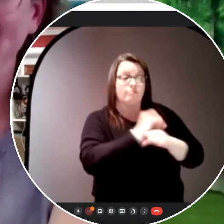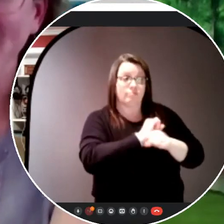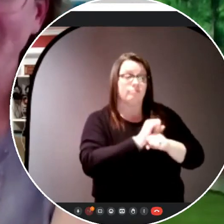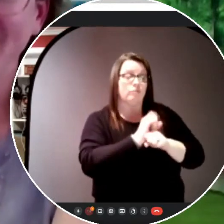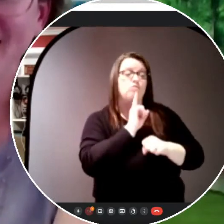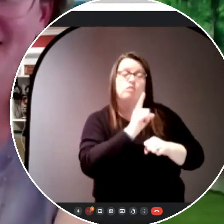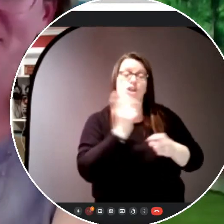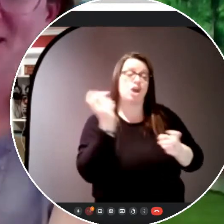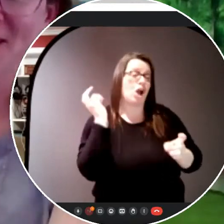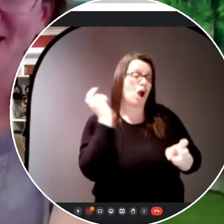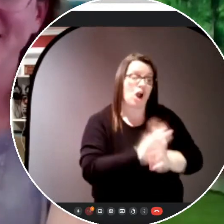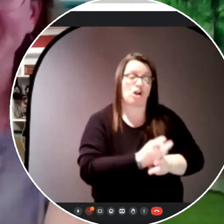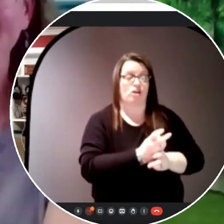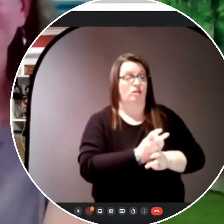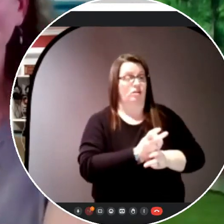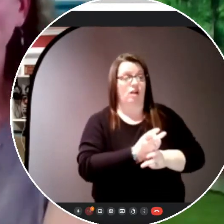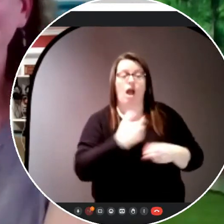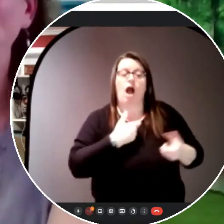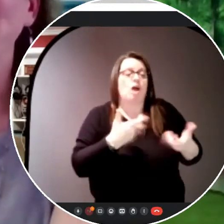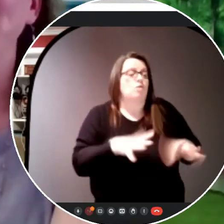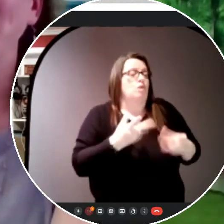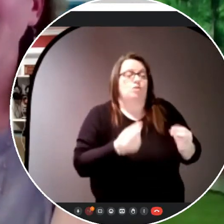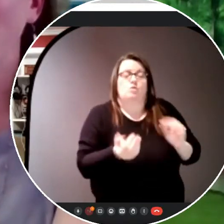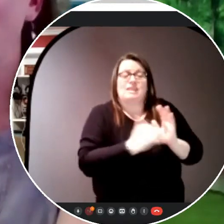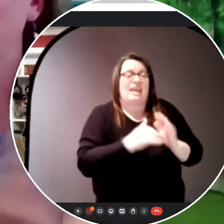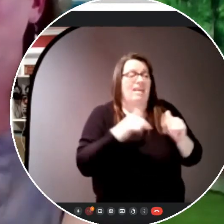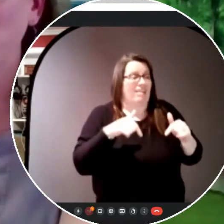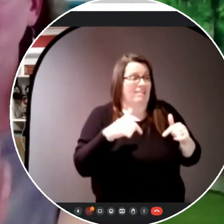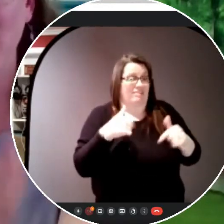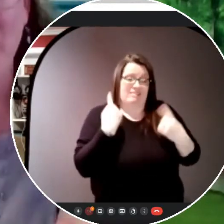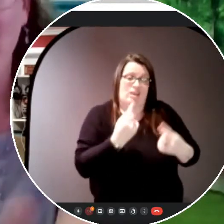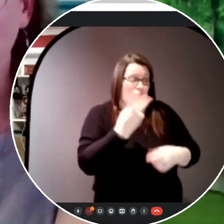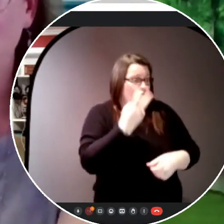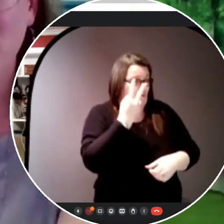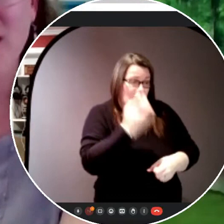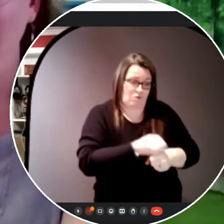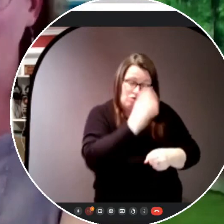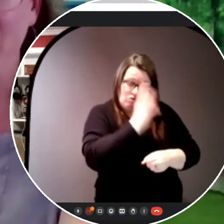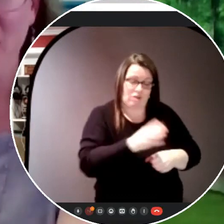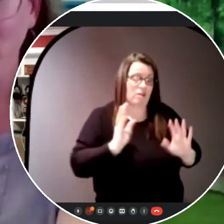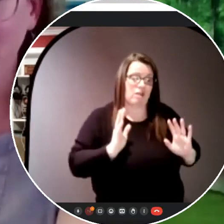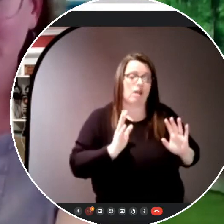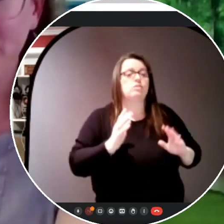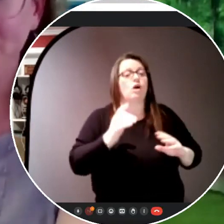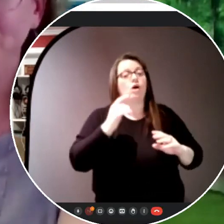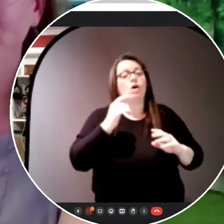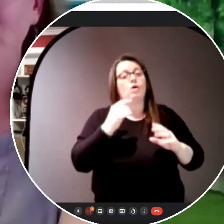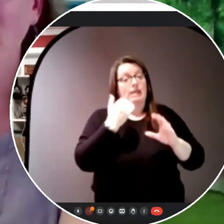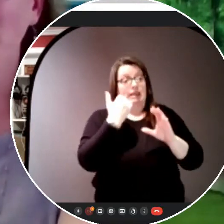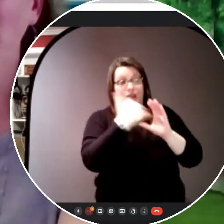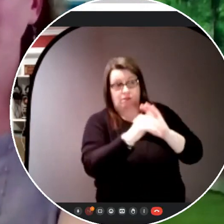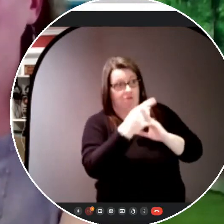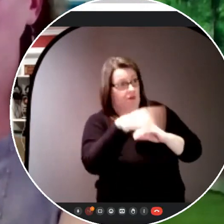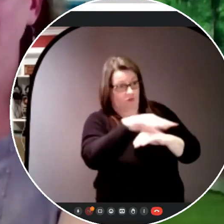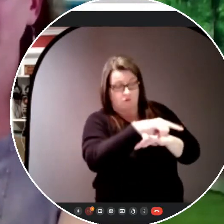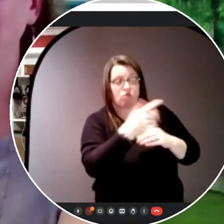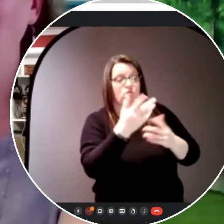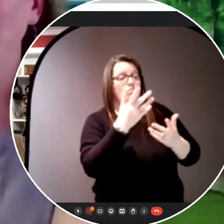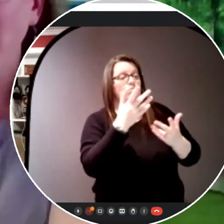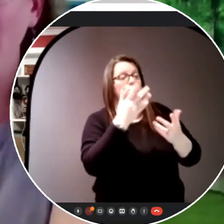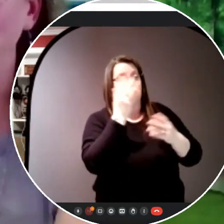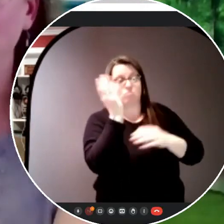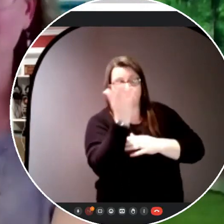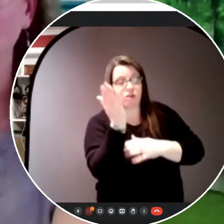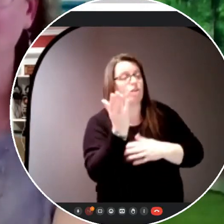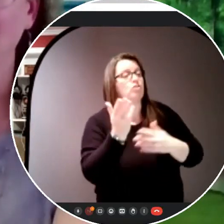don't want to do this again. It's been 2 years. So as for emailing resources, happy to do it. But